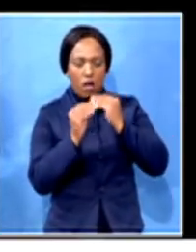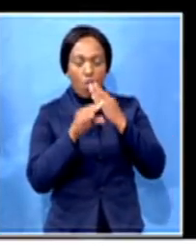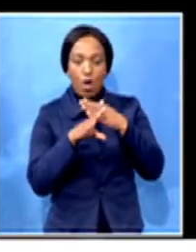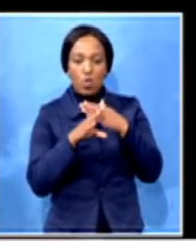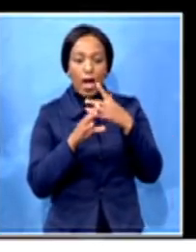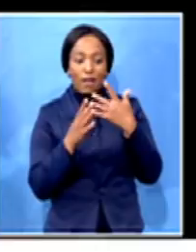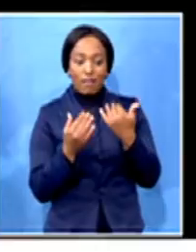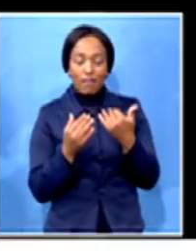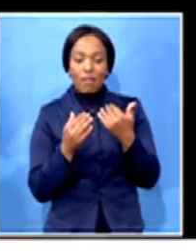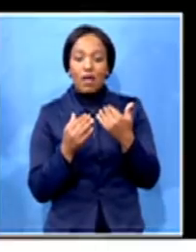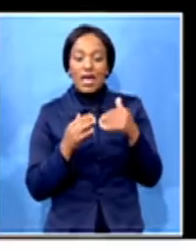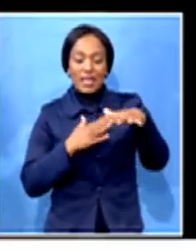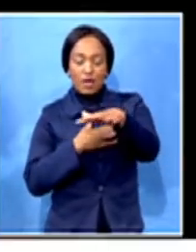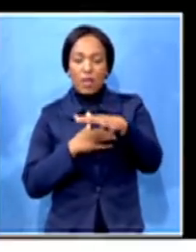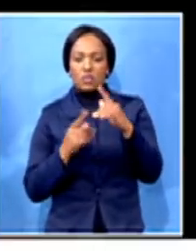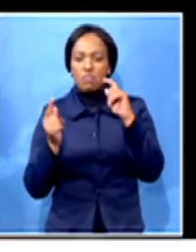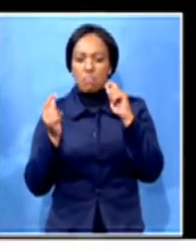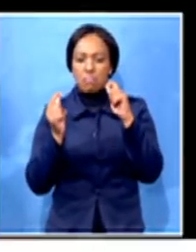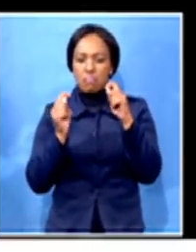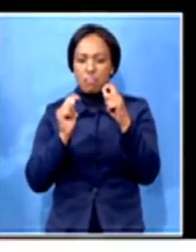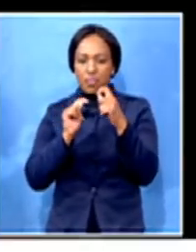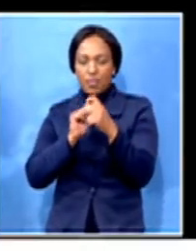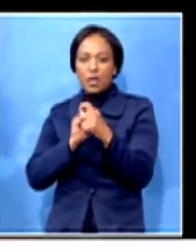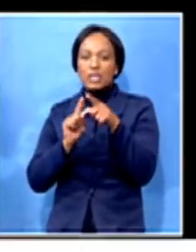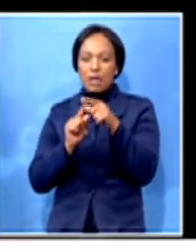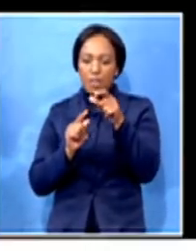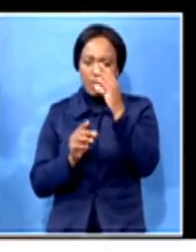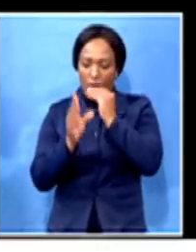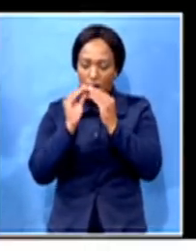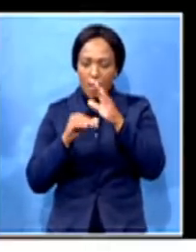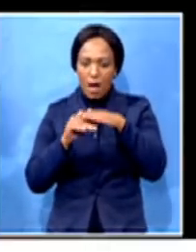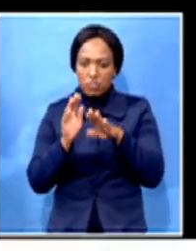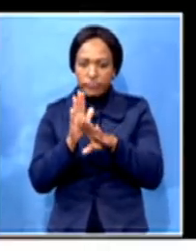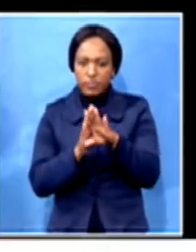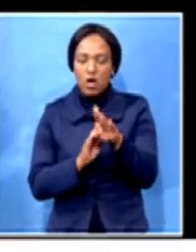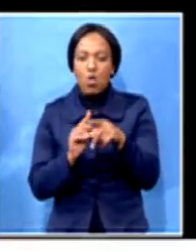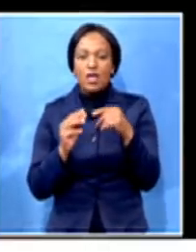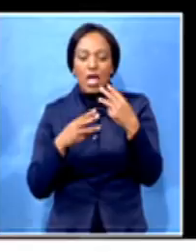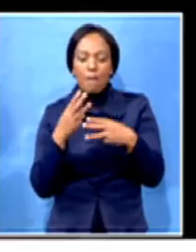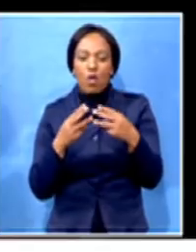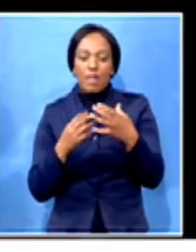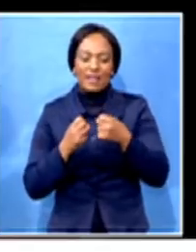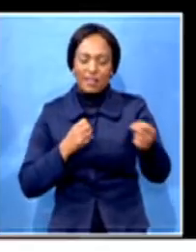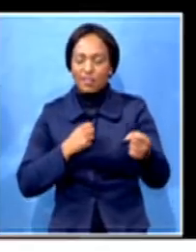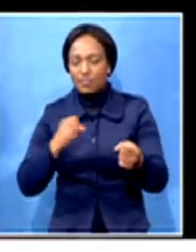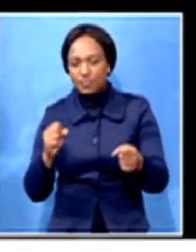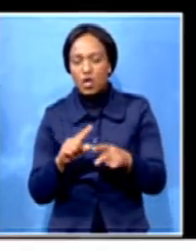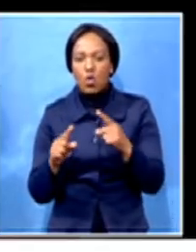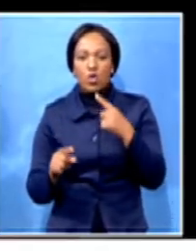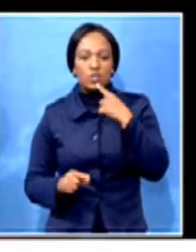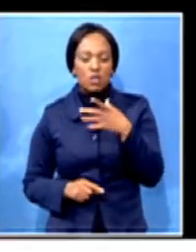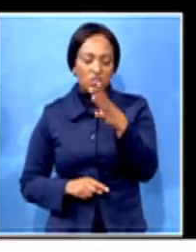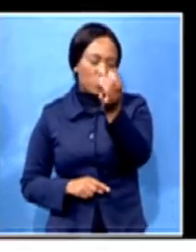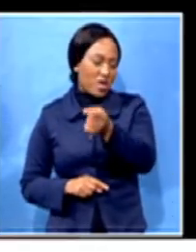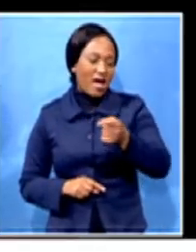evolves, that has a much better outcome on individuals, on employment data, than simply saying we're going to hire you